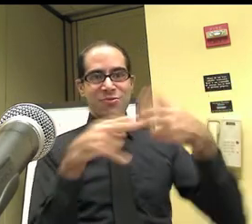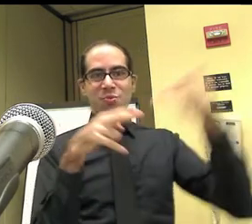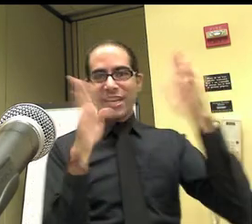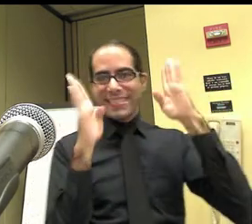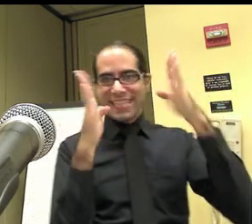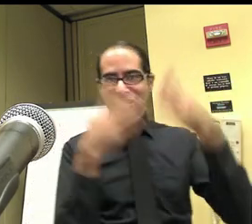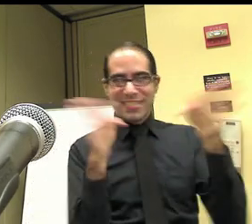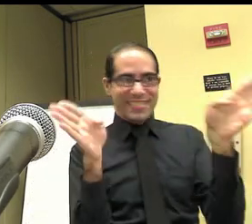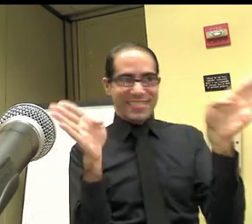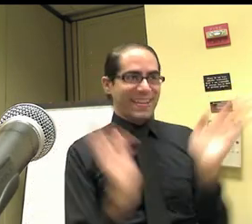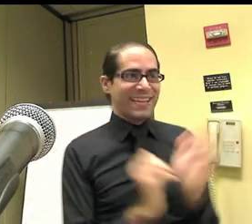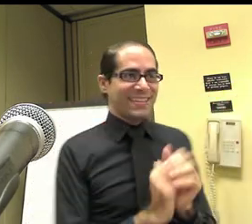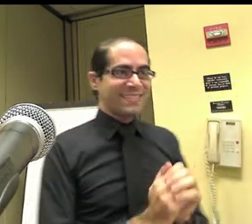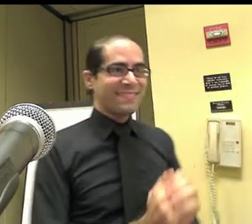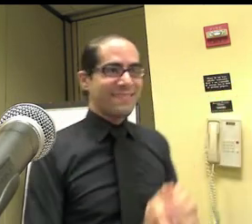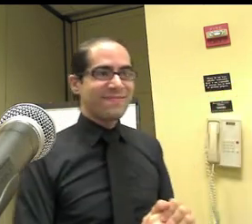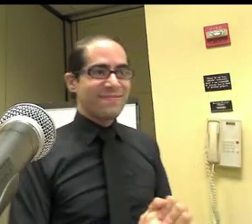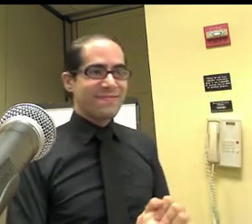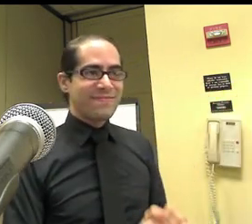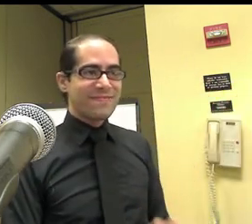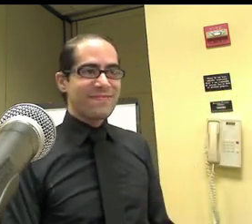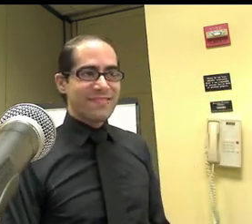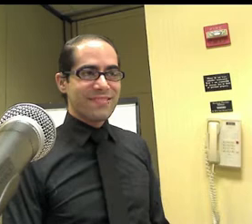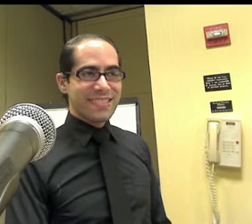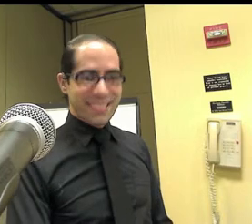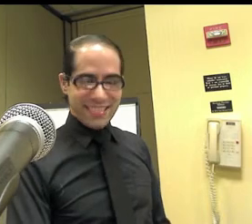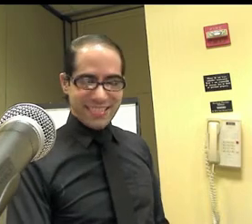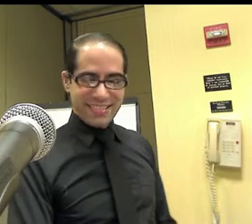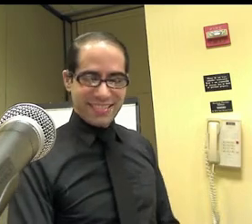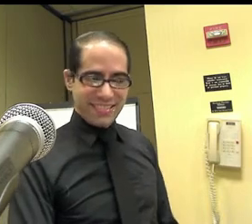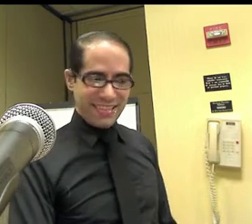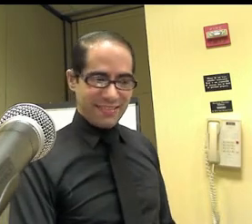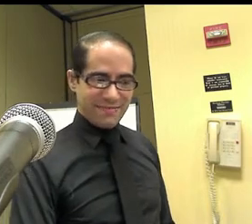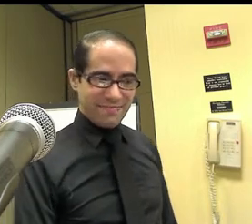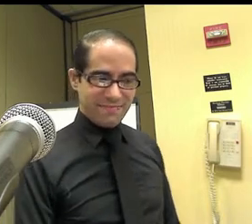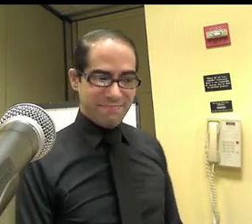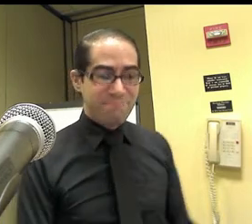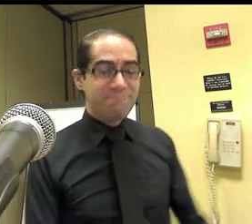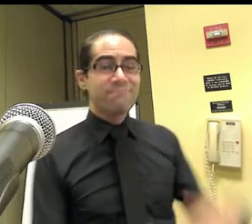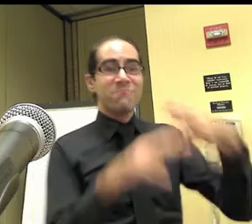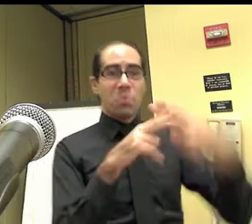more today, that people have a shorter attention span.